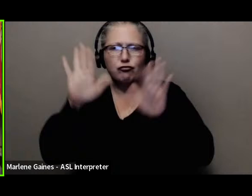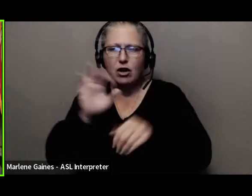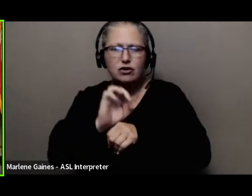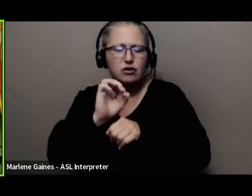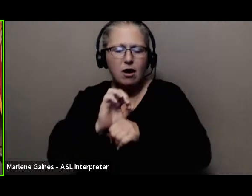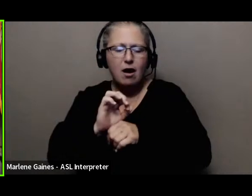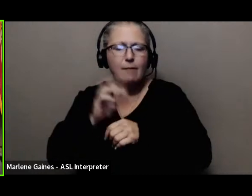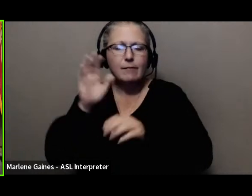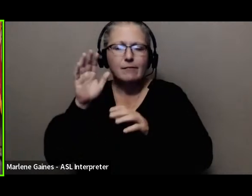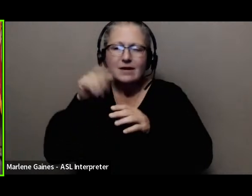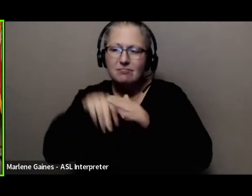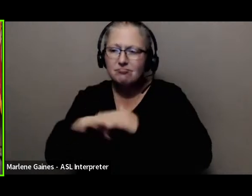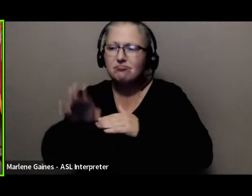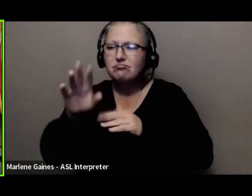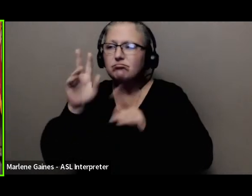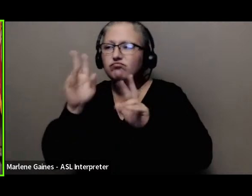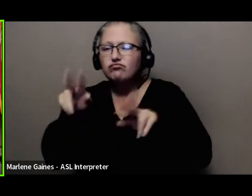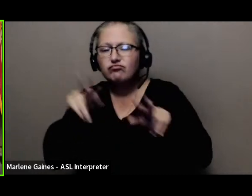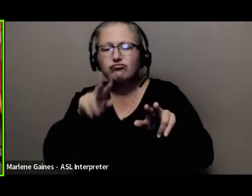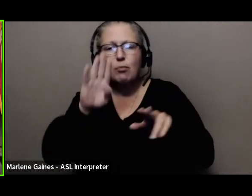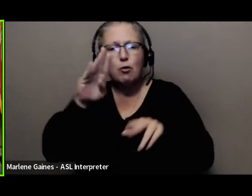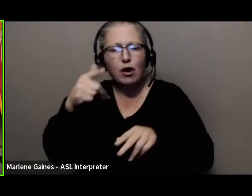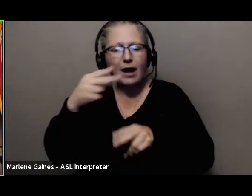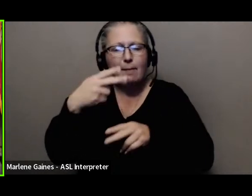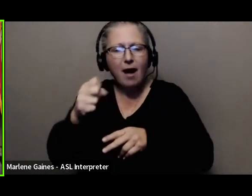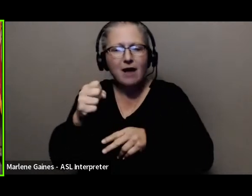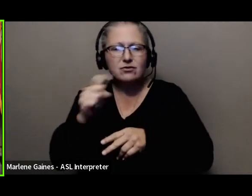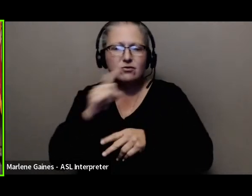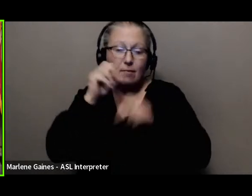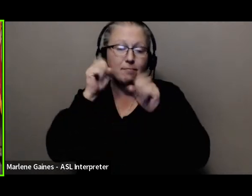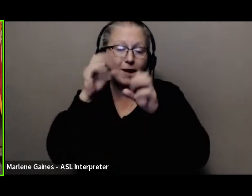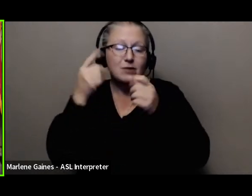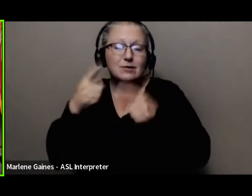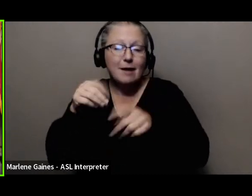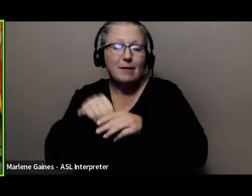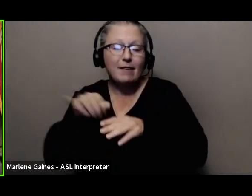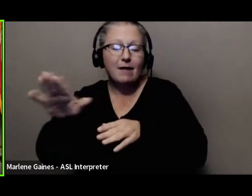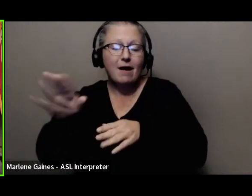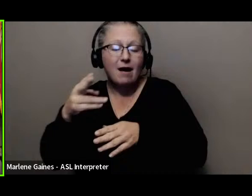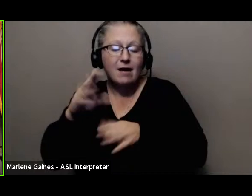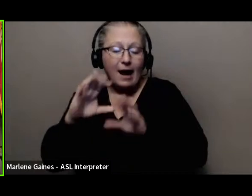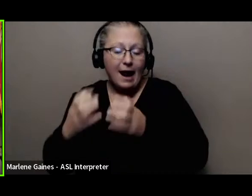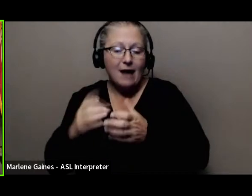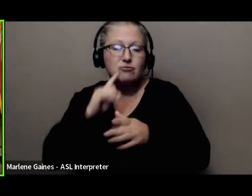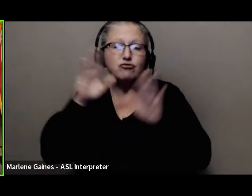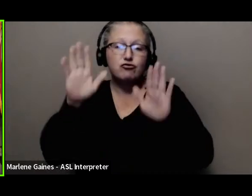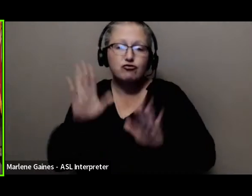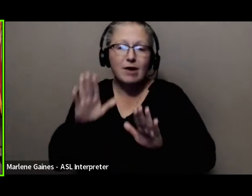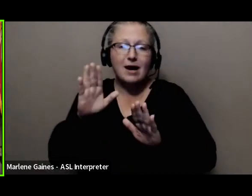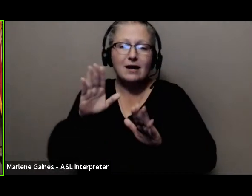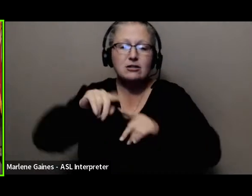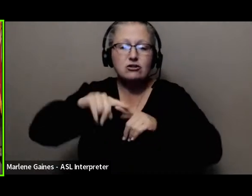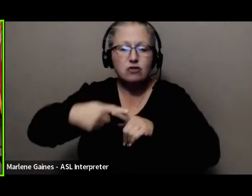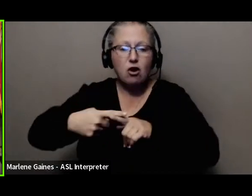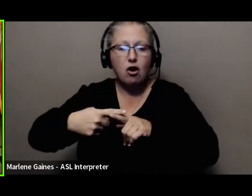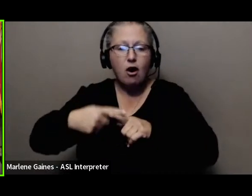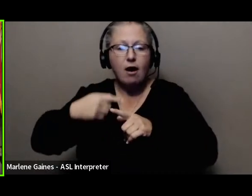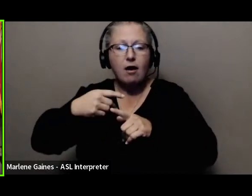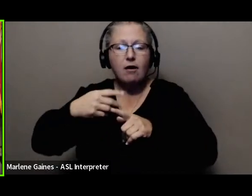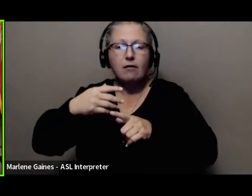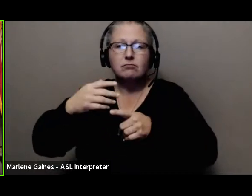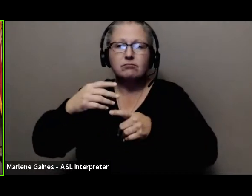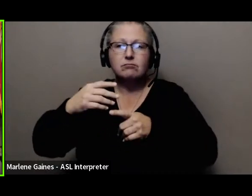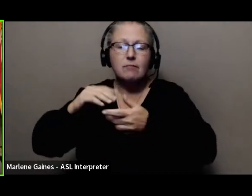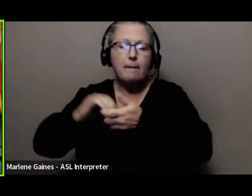go into the classrooms and see what was happening at Burlingame High School. I think it's great to start having a partnership with them. I